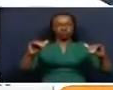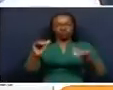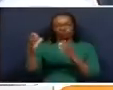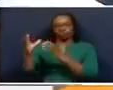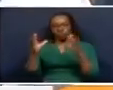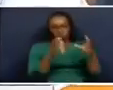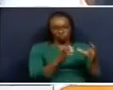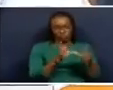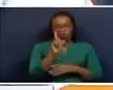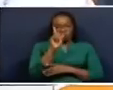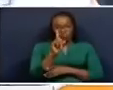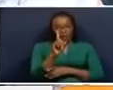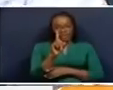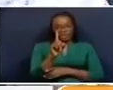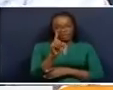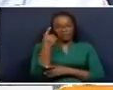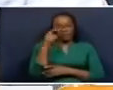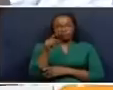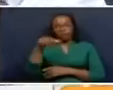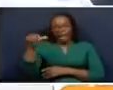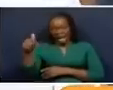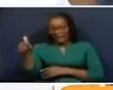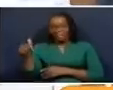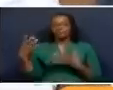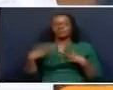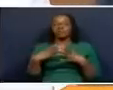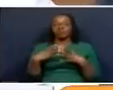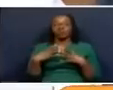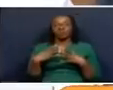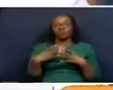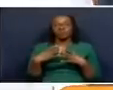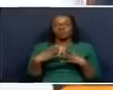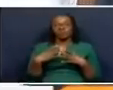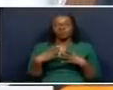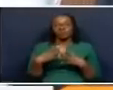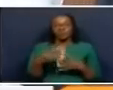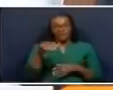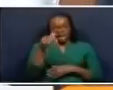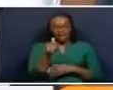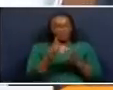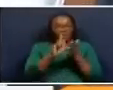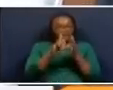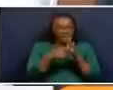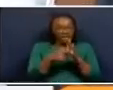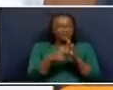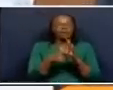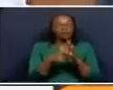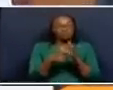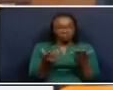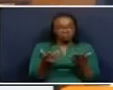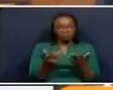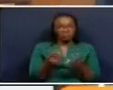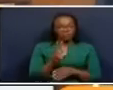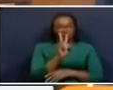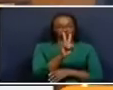for the others, yes, if you will, yes, the unknowns, if you will, and then later on in prime time, the